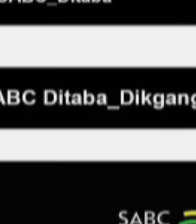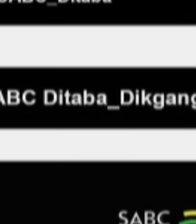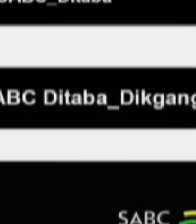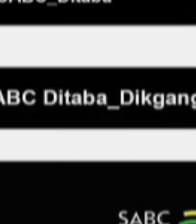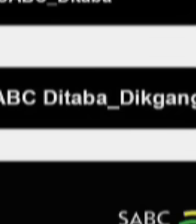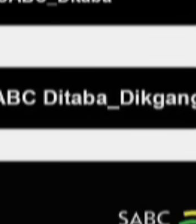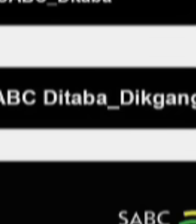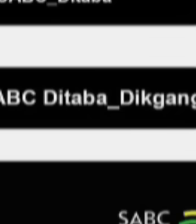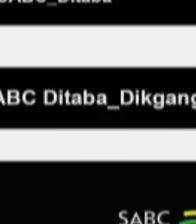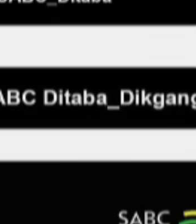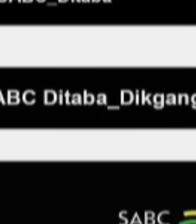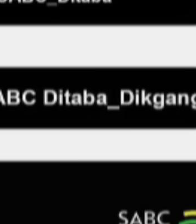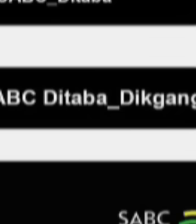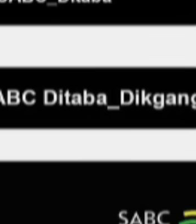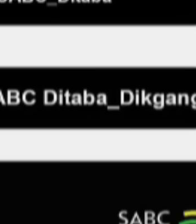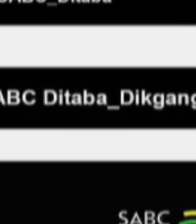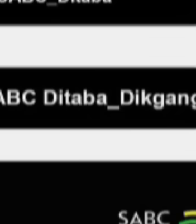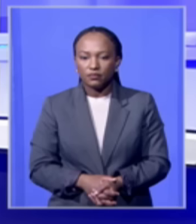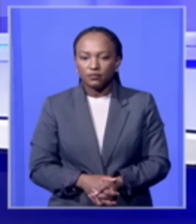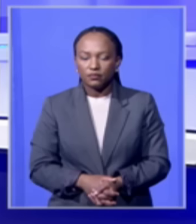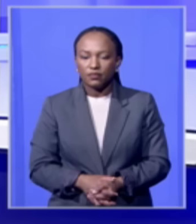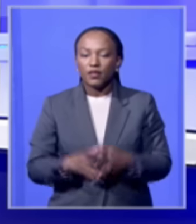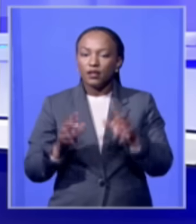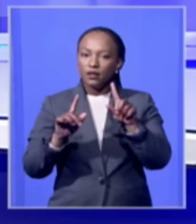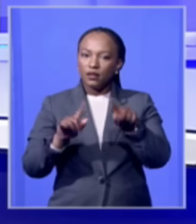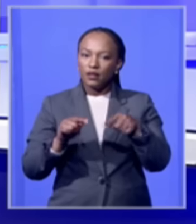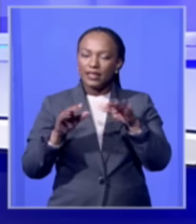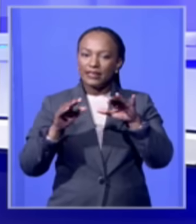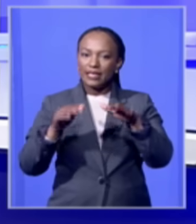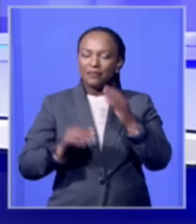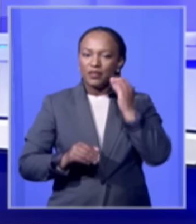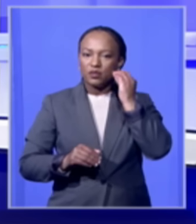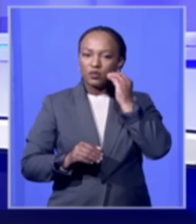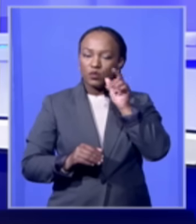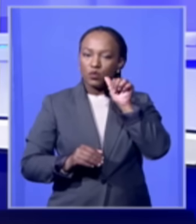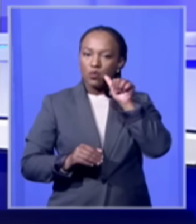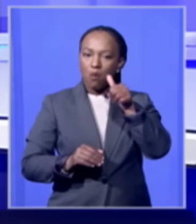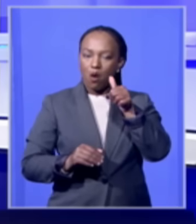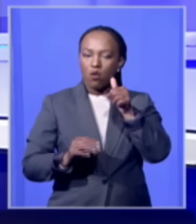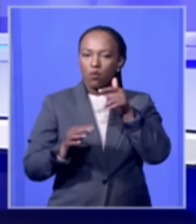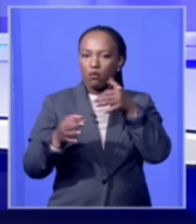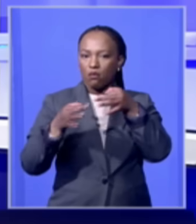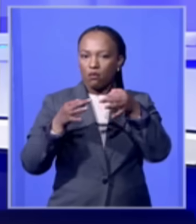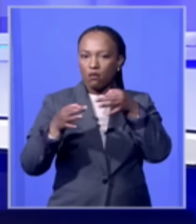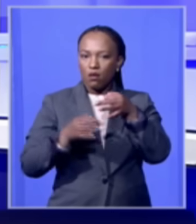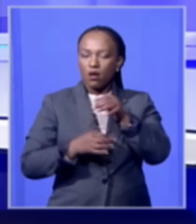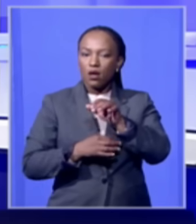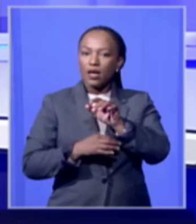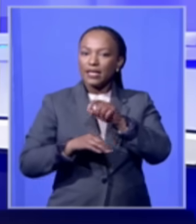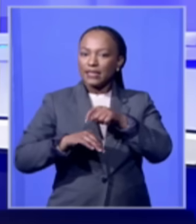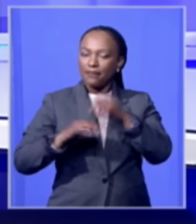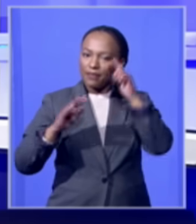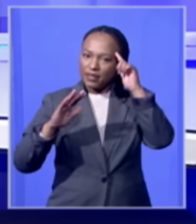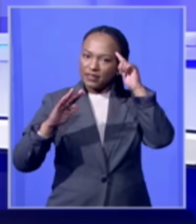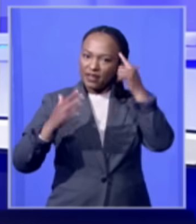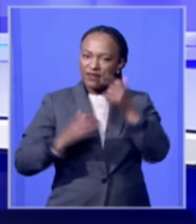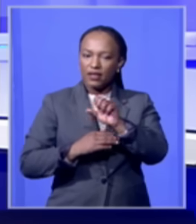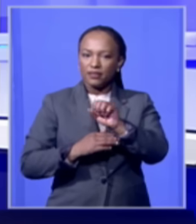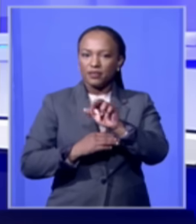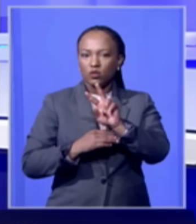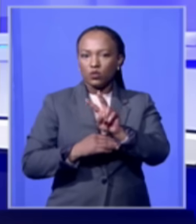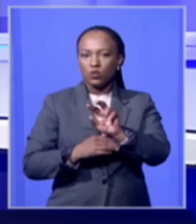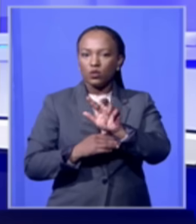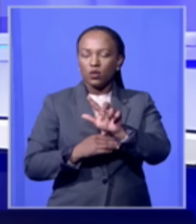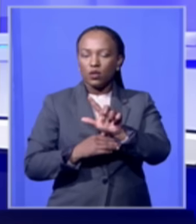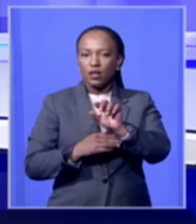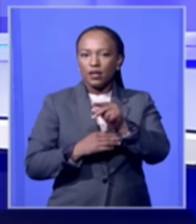WhatsApp fao le ka kgathago tema. Ba sehlopha sa ditaba tša Sesotho ba tla lofa tšona ka iri ya bošupa mo go SABC 2 le go SABC Legae